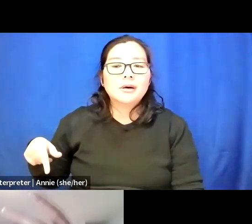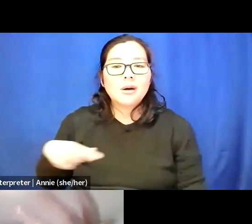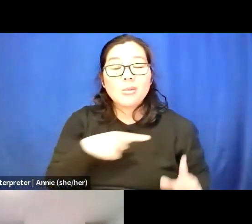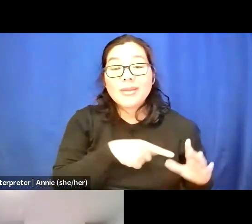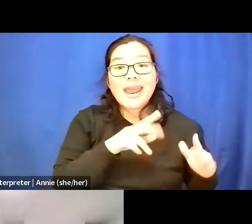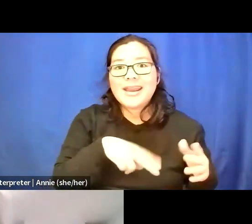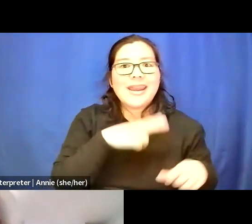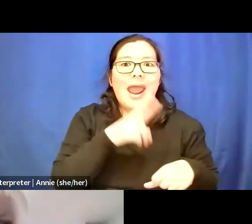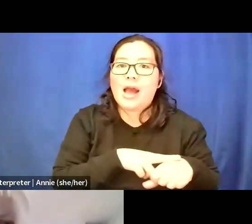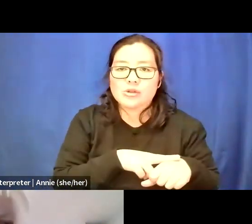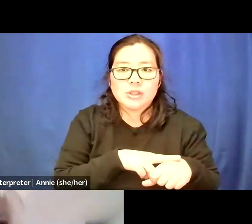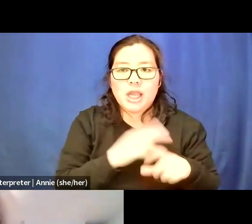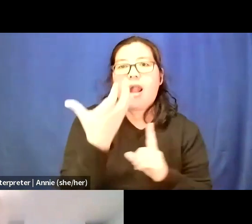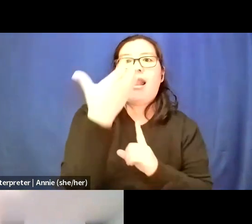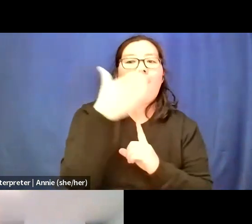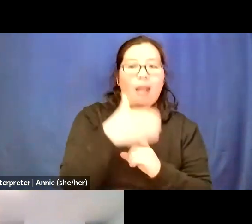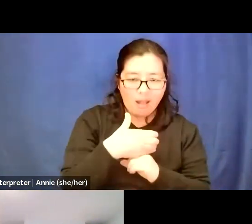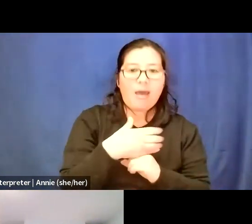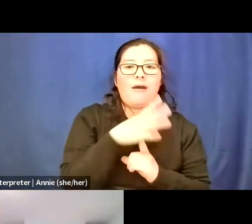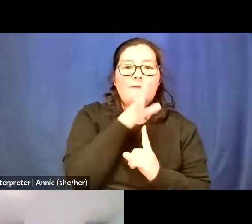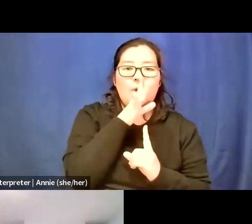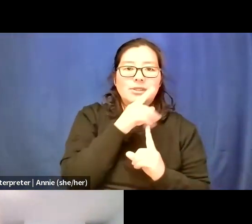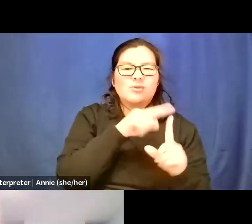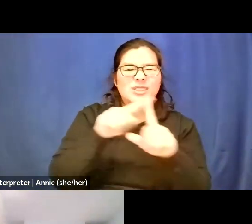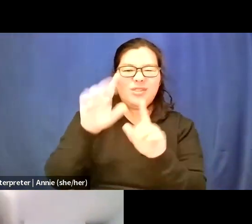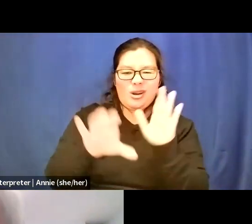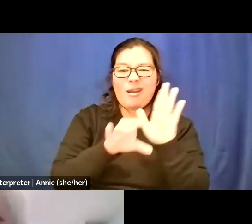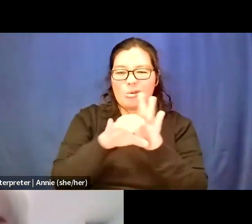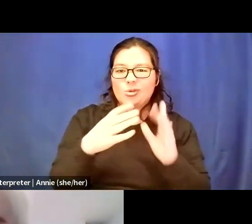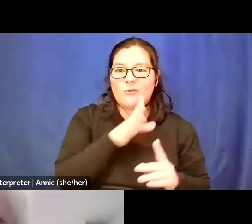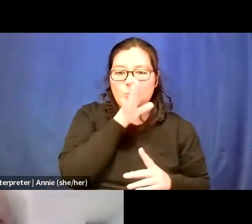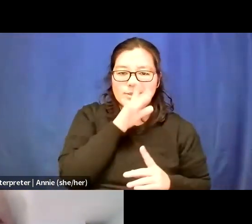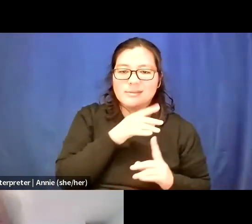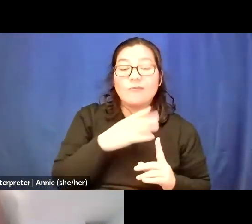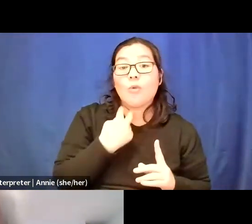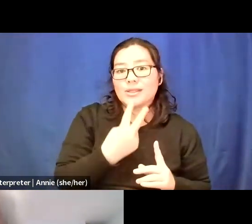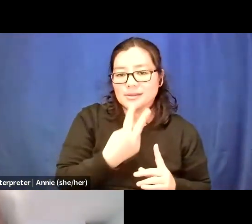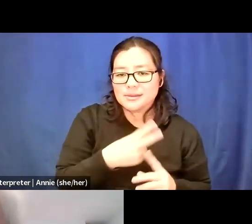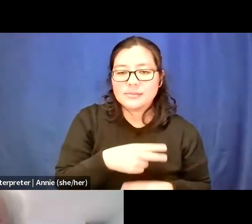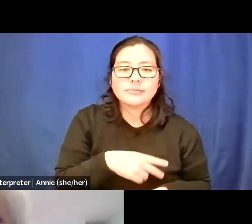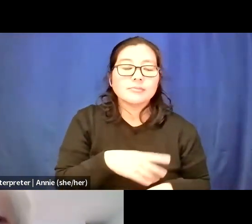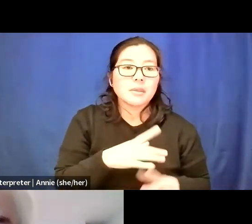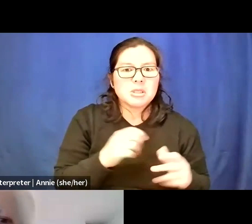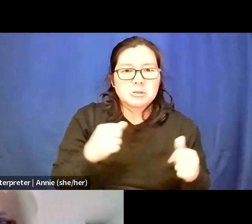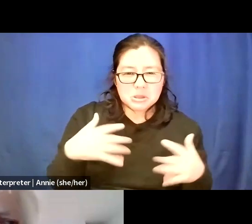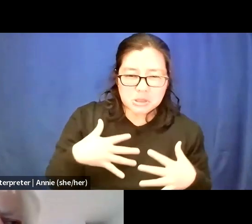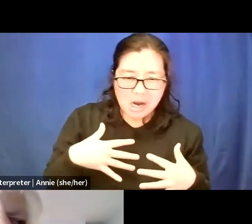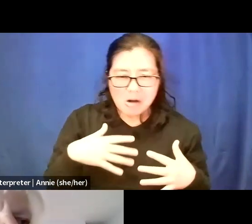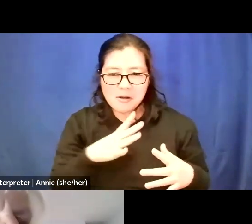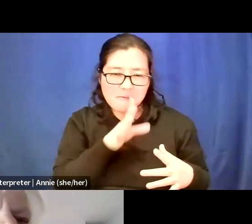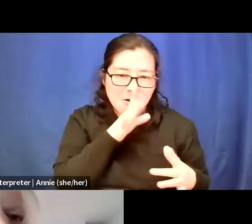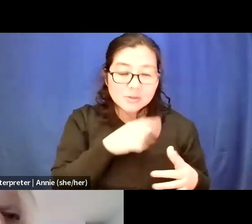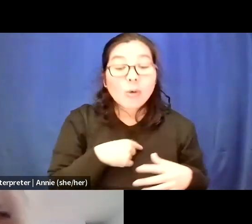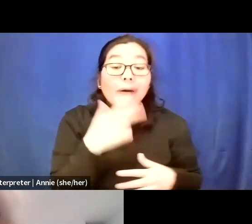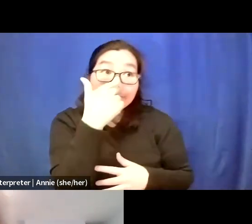go into a voice for the different characters? And, maybe it's a scary voice, or it's a funny voice,